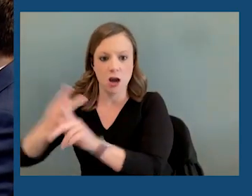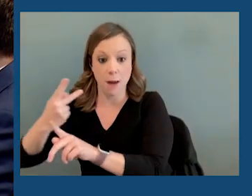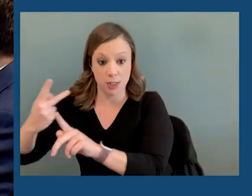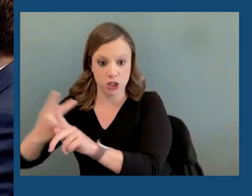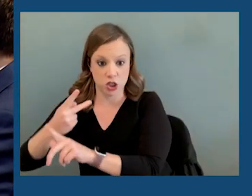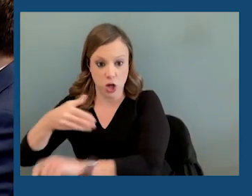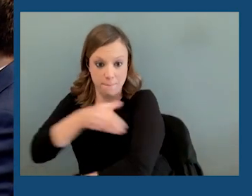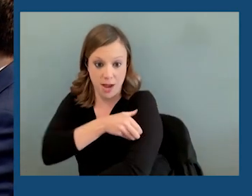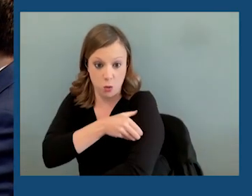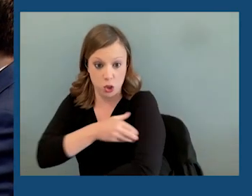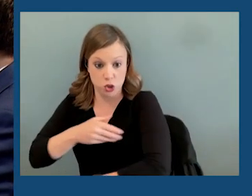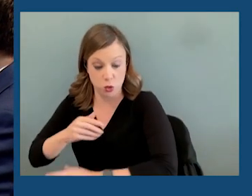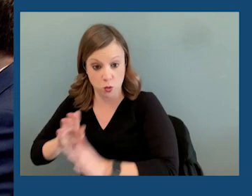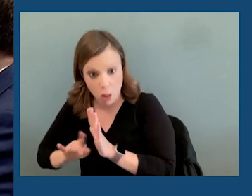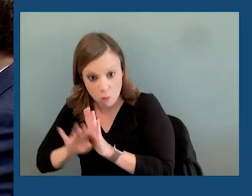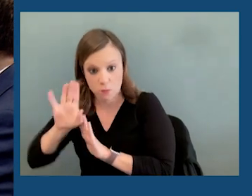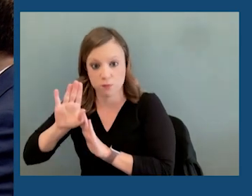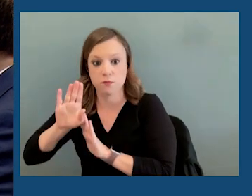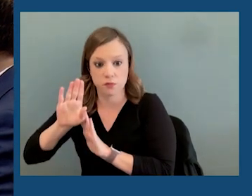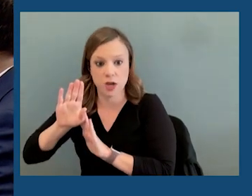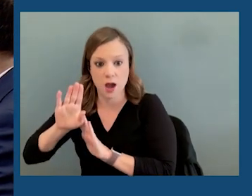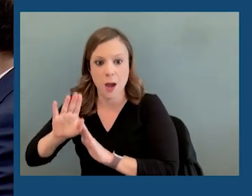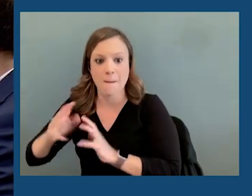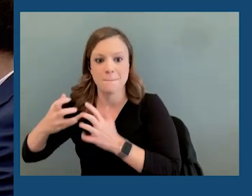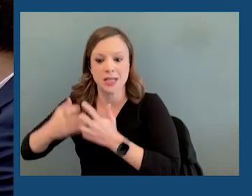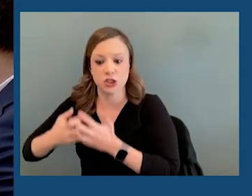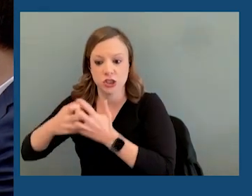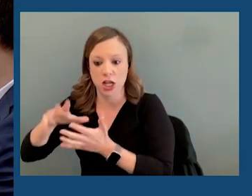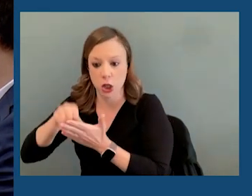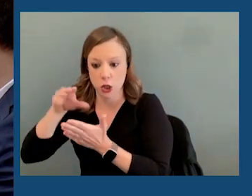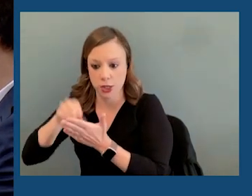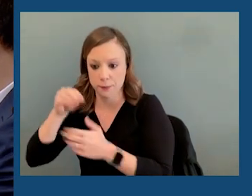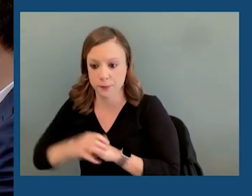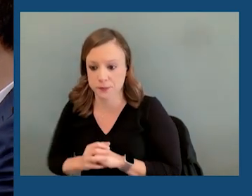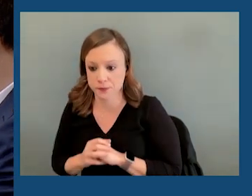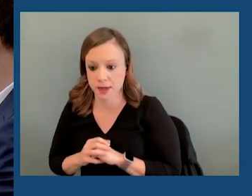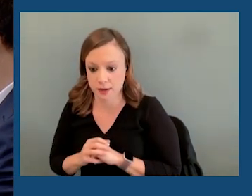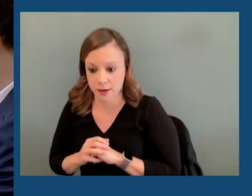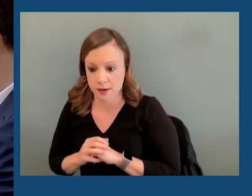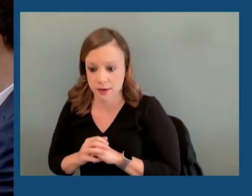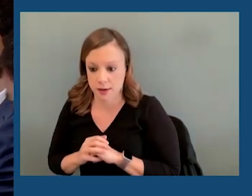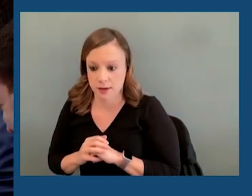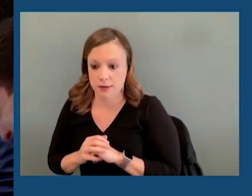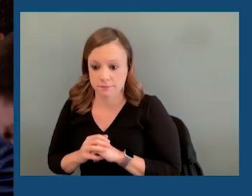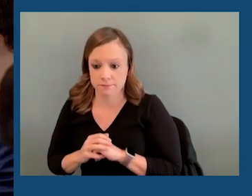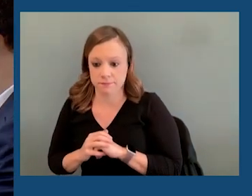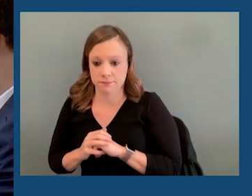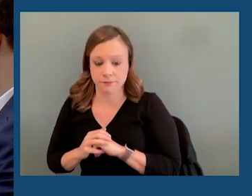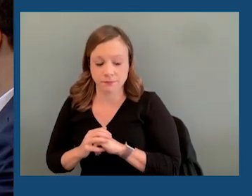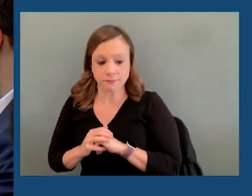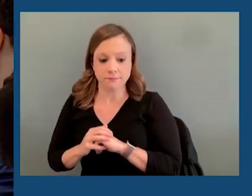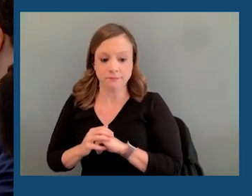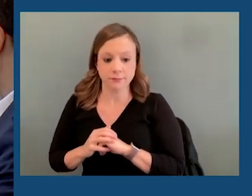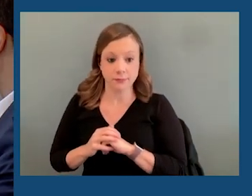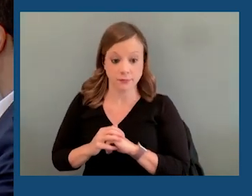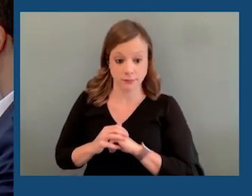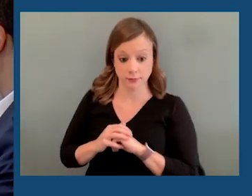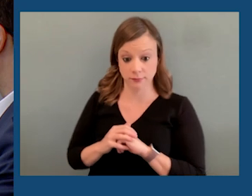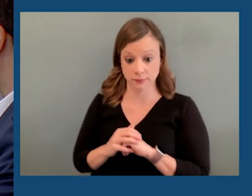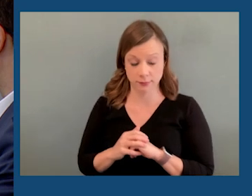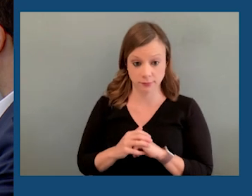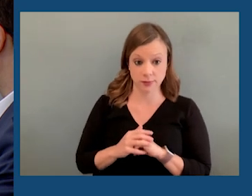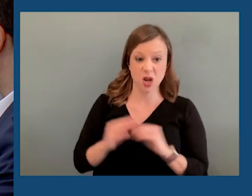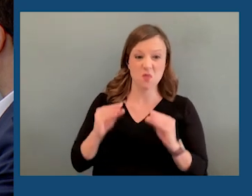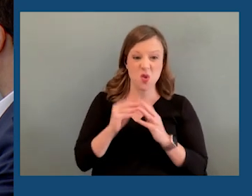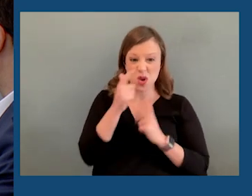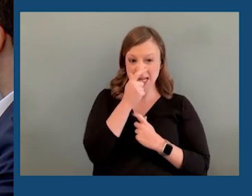machine learning models. I have the graph here, if in case you want to see it. But more interestingly, I also